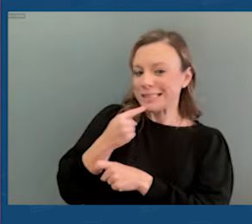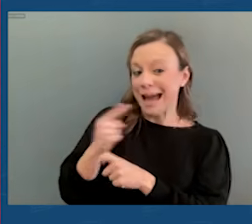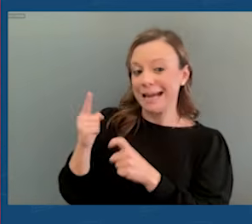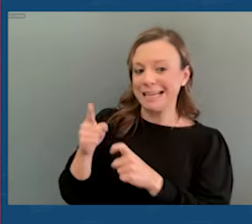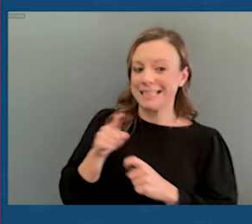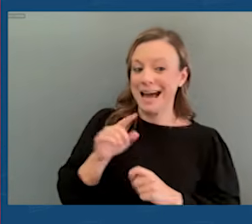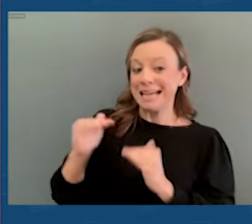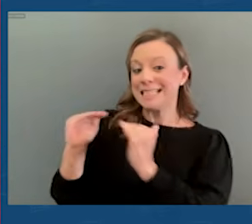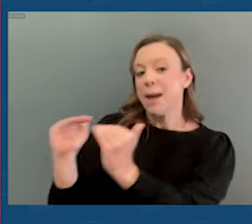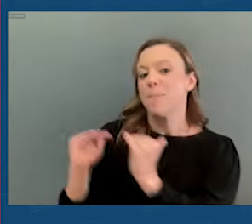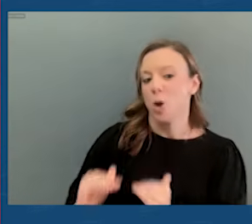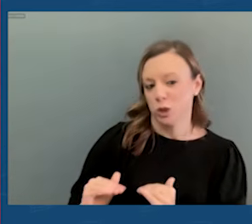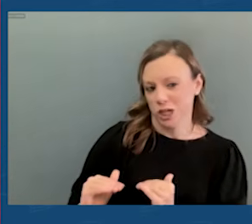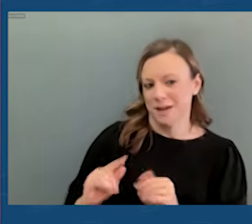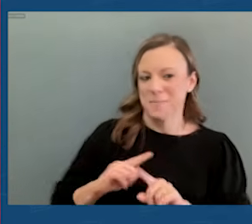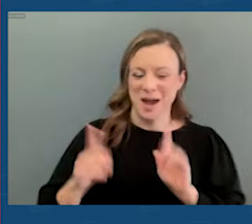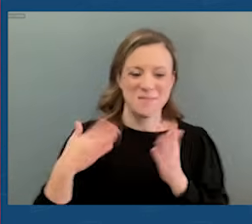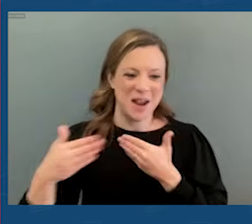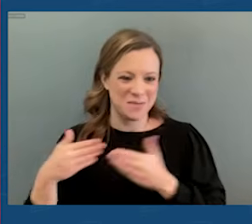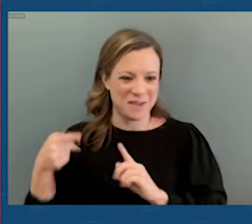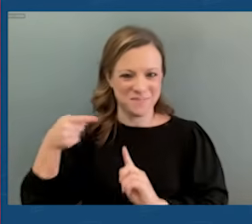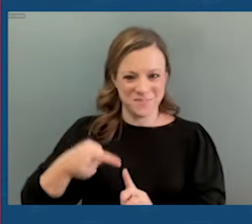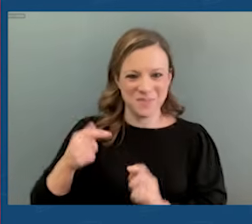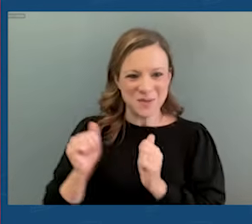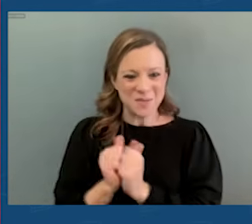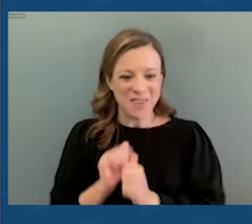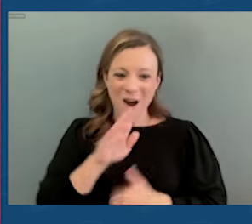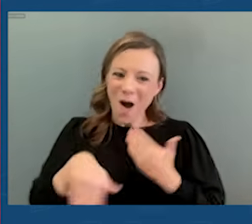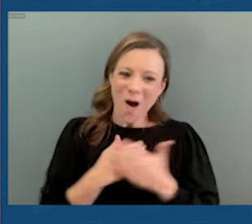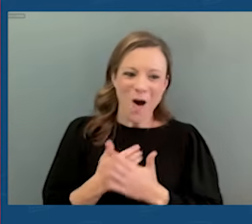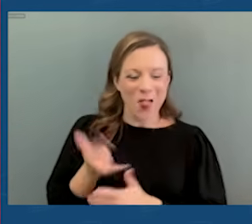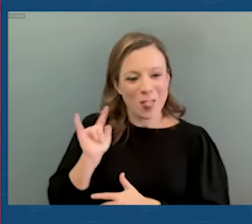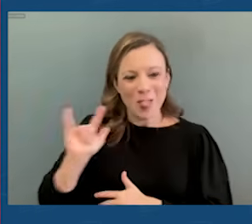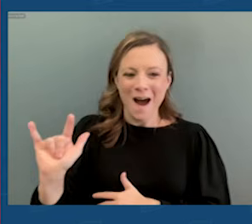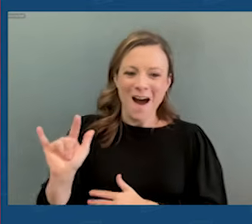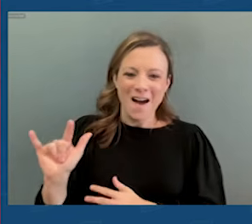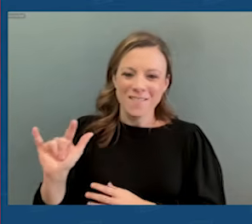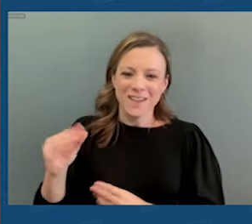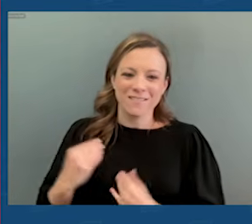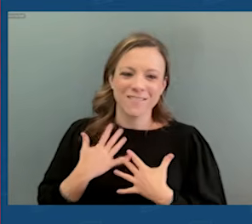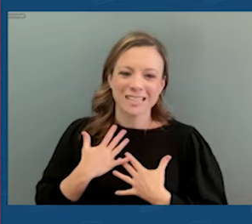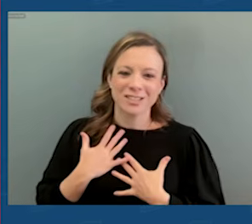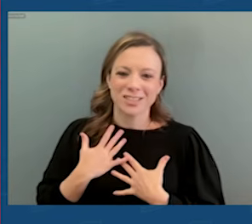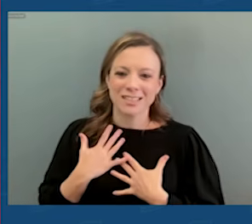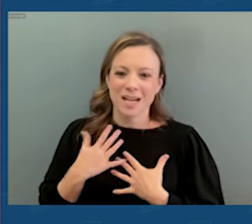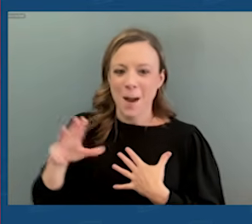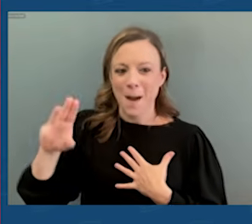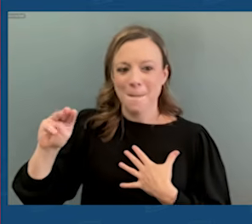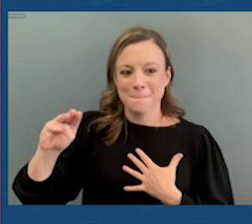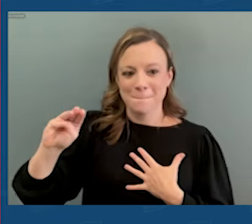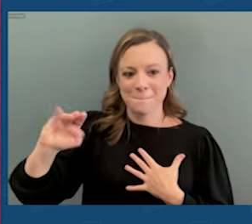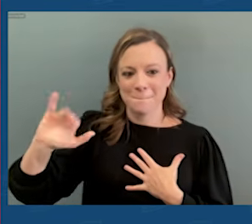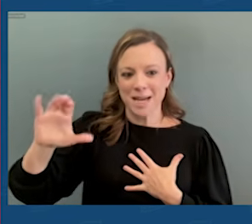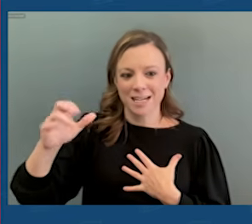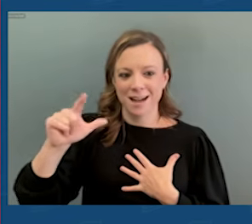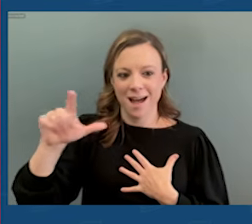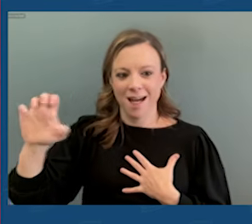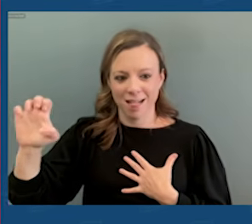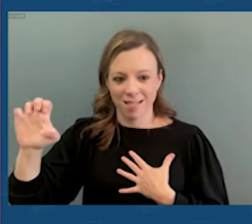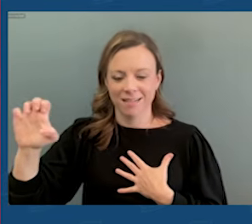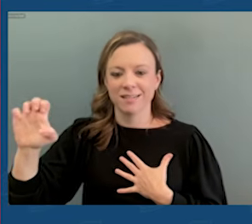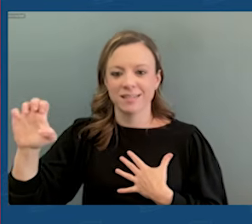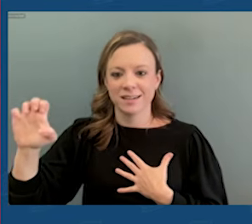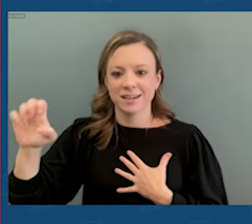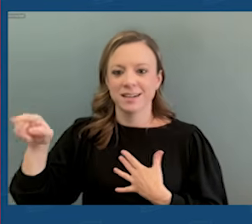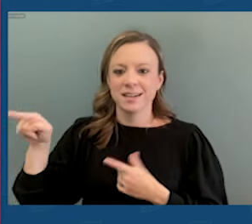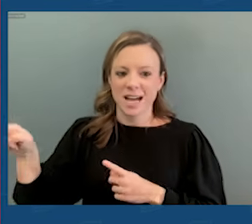with all love and affection. And then, but Mikhail had an extraordinary partner in Senator